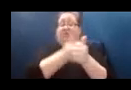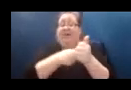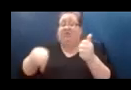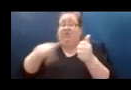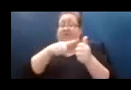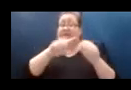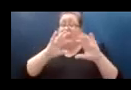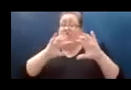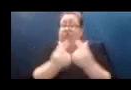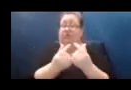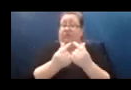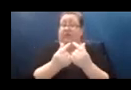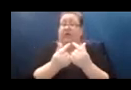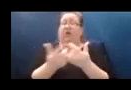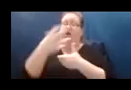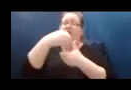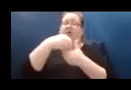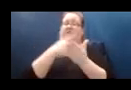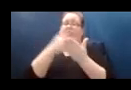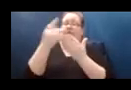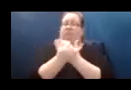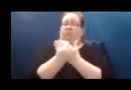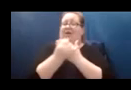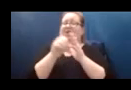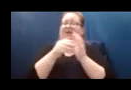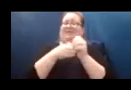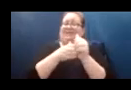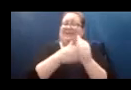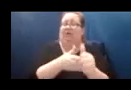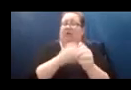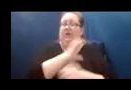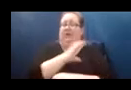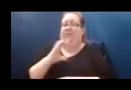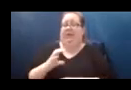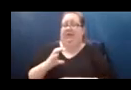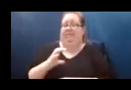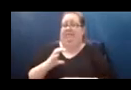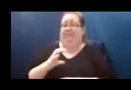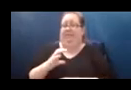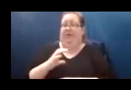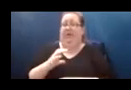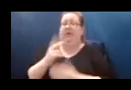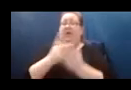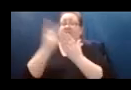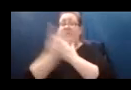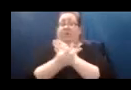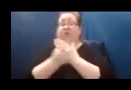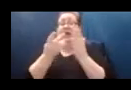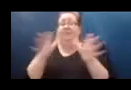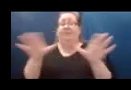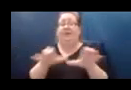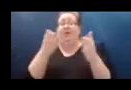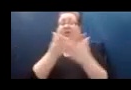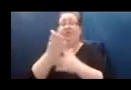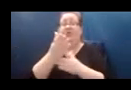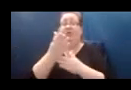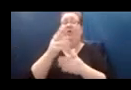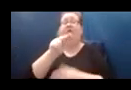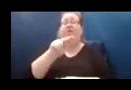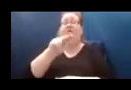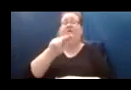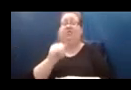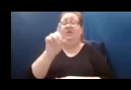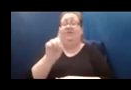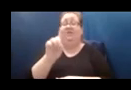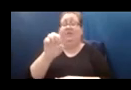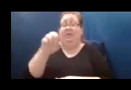entities sit on the project steering committee. The program is administered through the New Jersey Department of Environmental Protection,